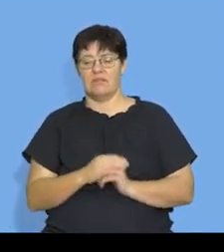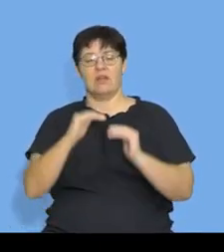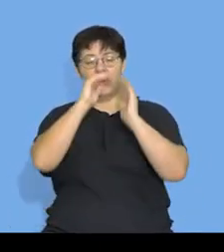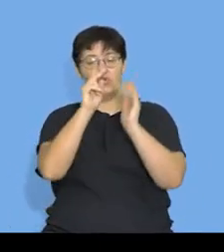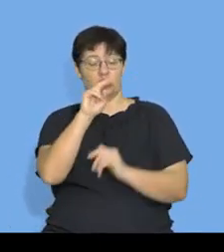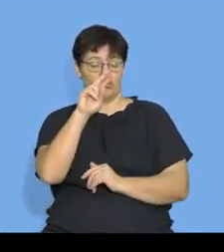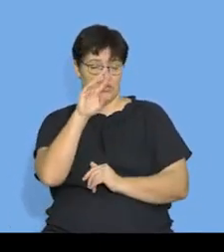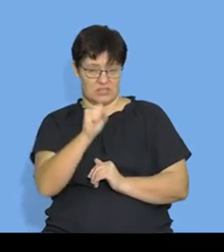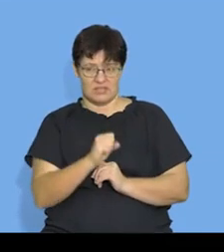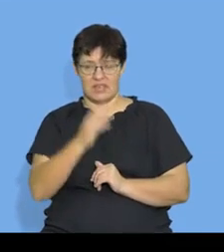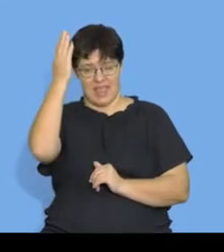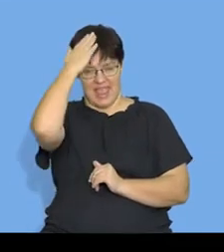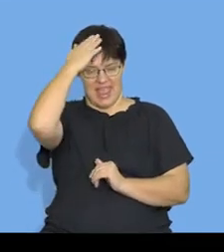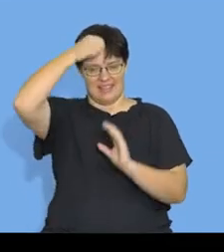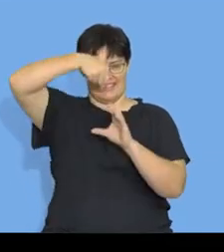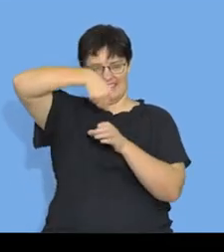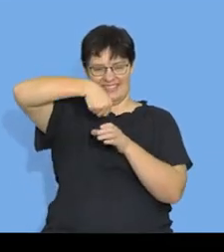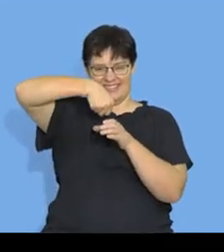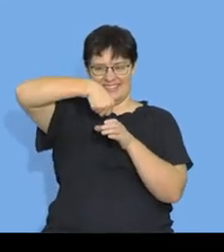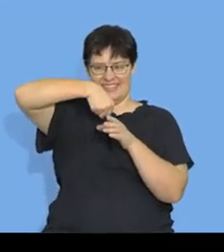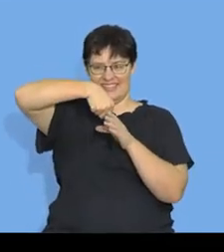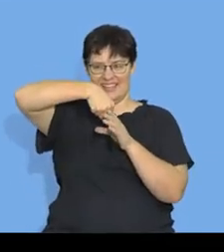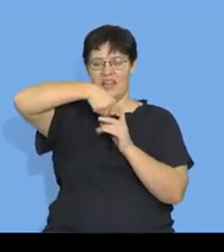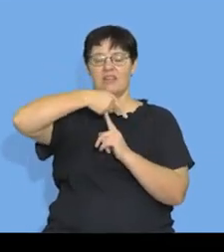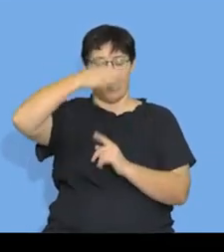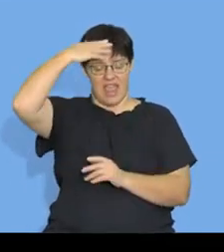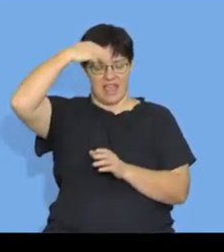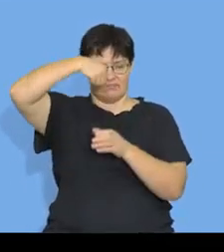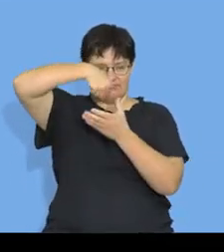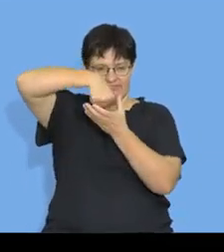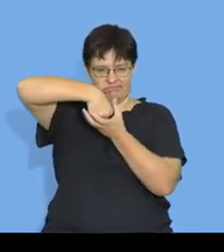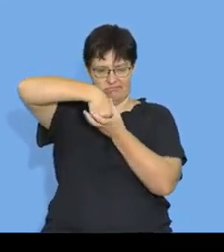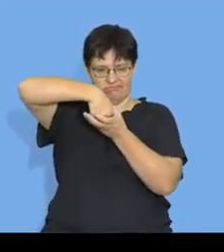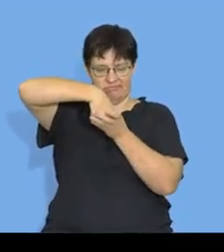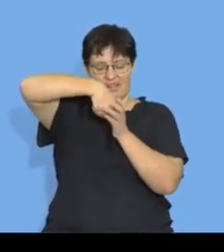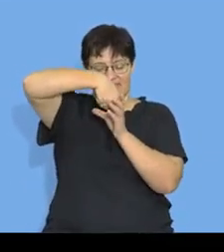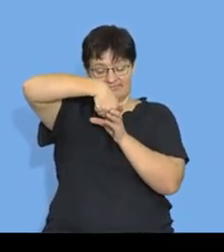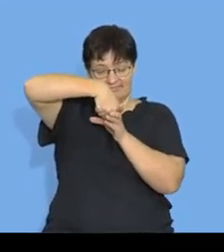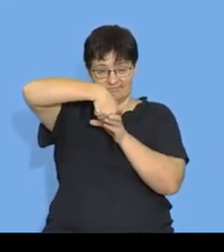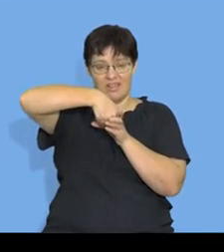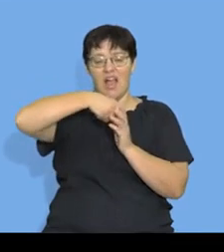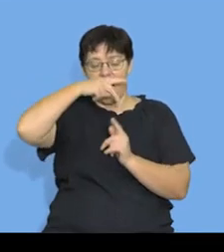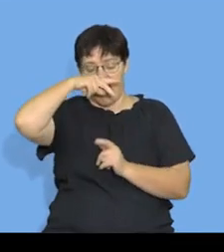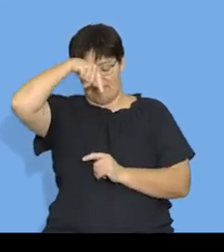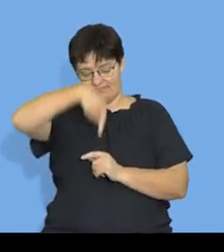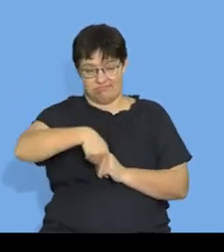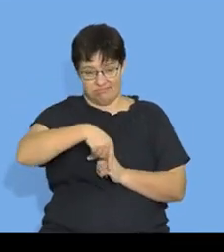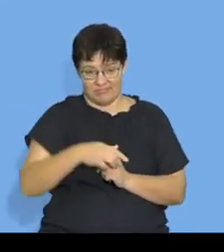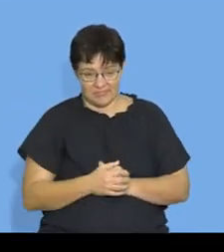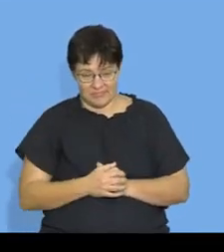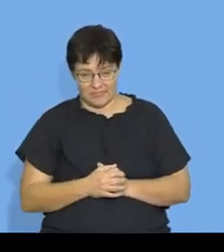uterus. If we're looking at the head, this is the cervix. We're seeing that the head now is in the position facing the